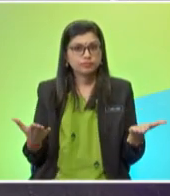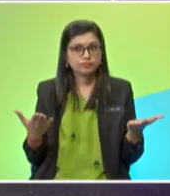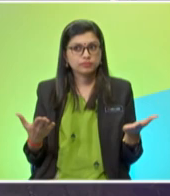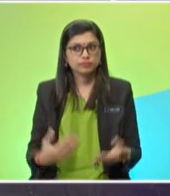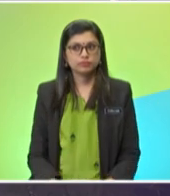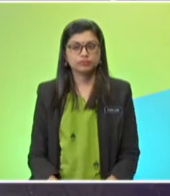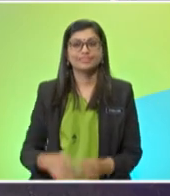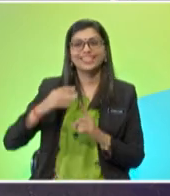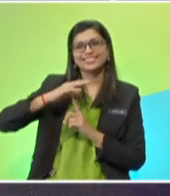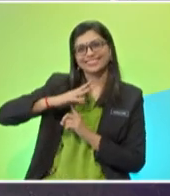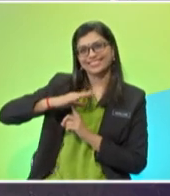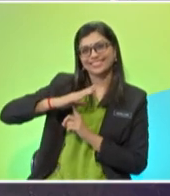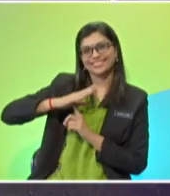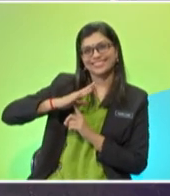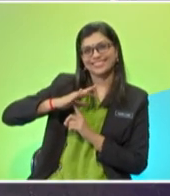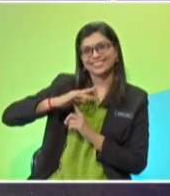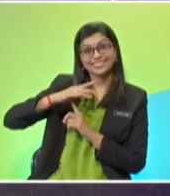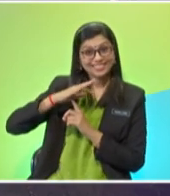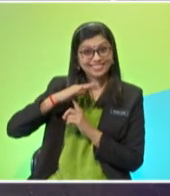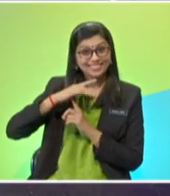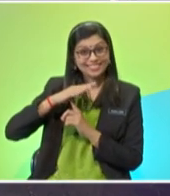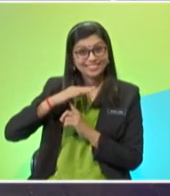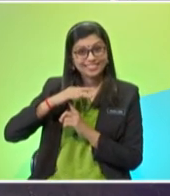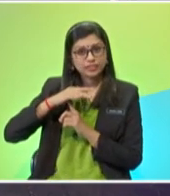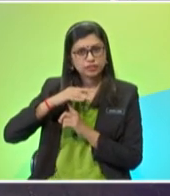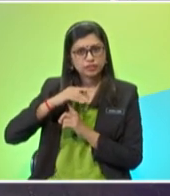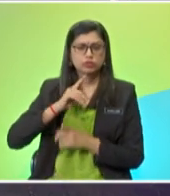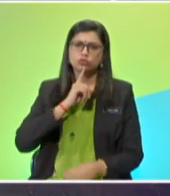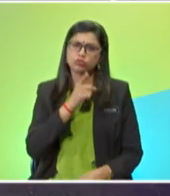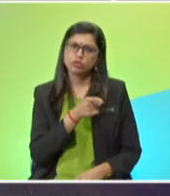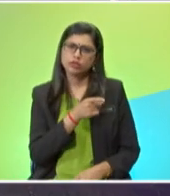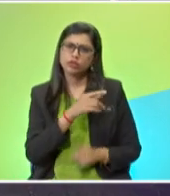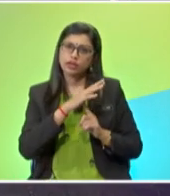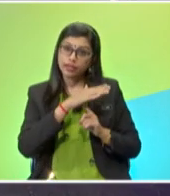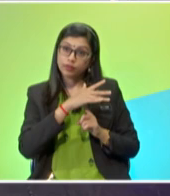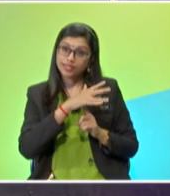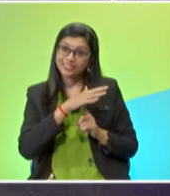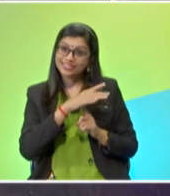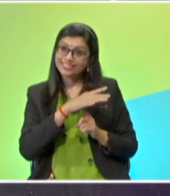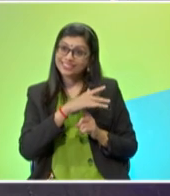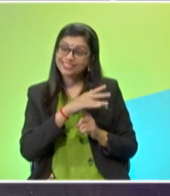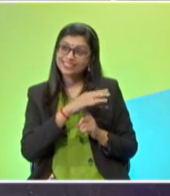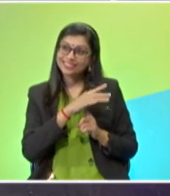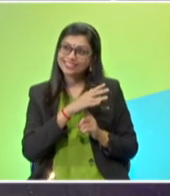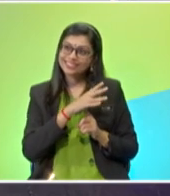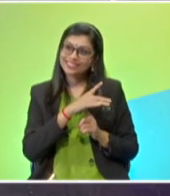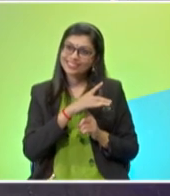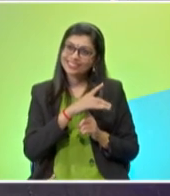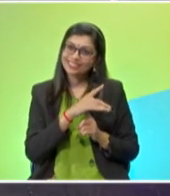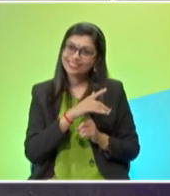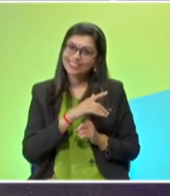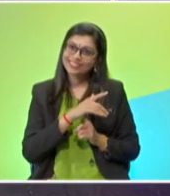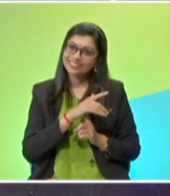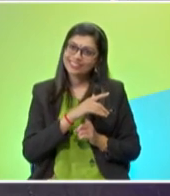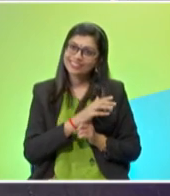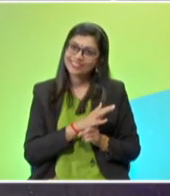be the helicopter, right? Is that the helicopter? Are you sure, Hanif? The last one is a helicopter. I think it's the helicopter,